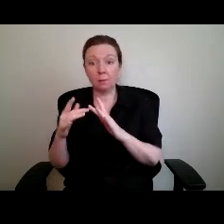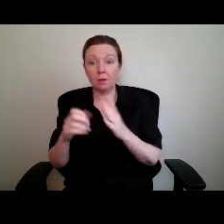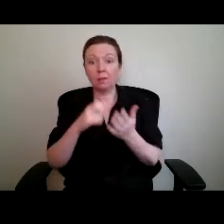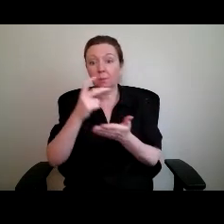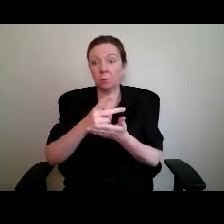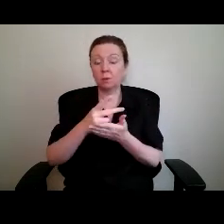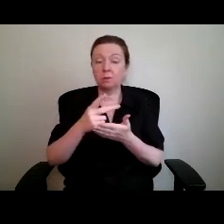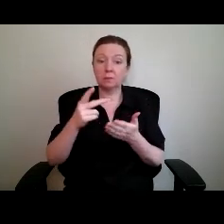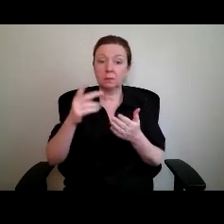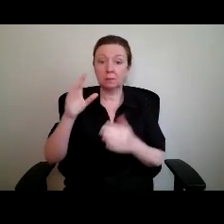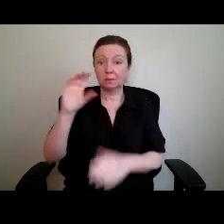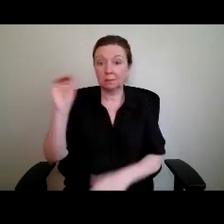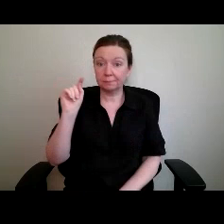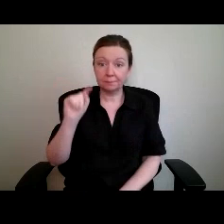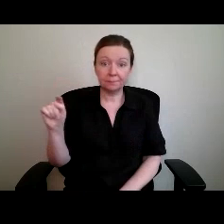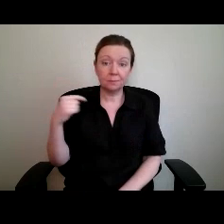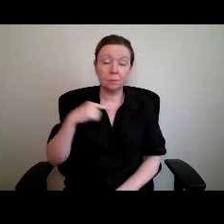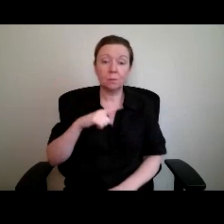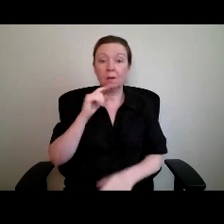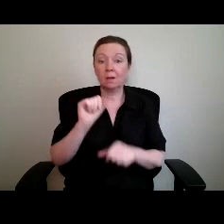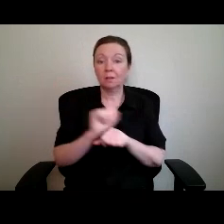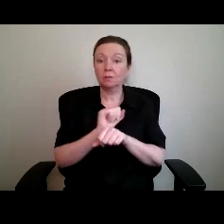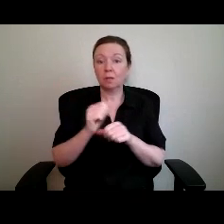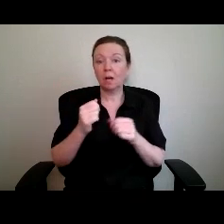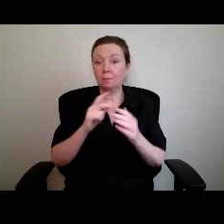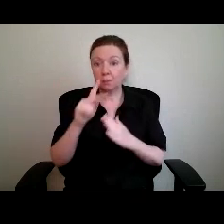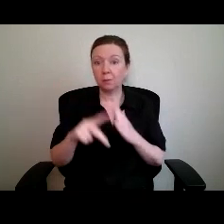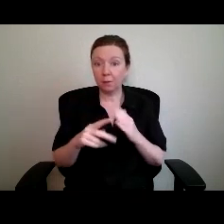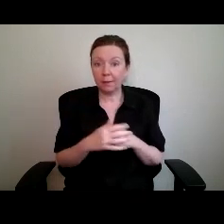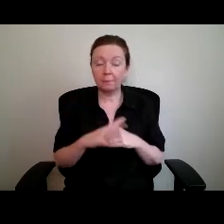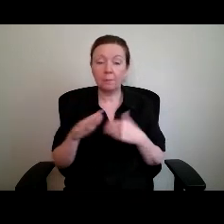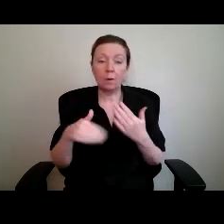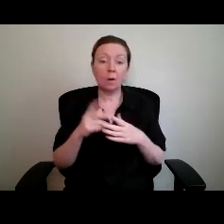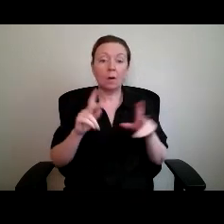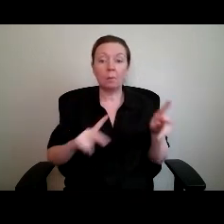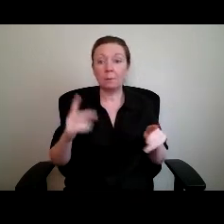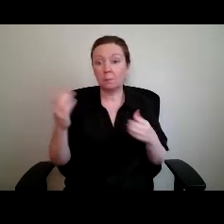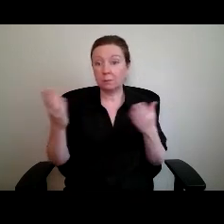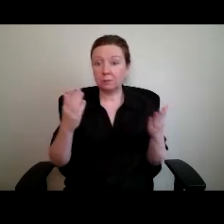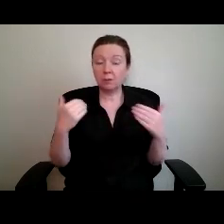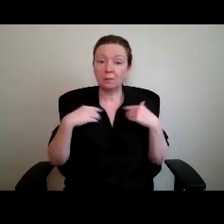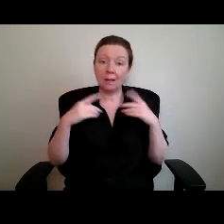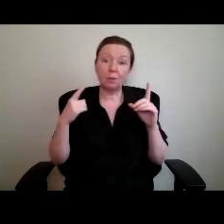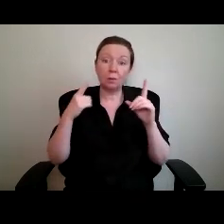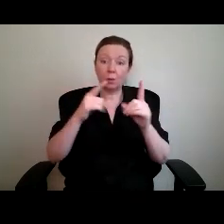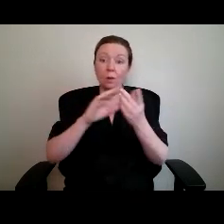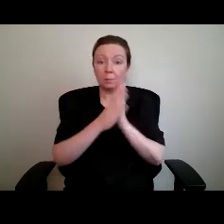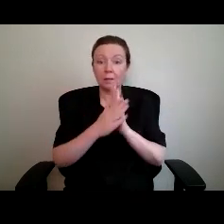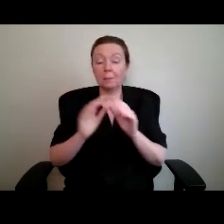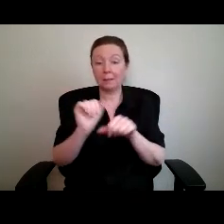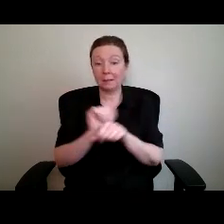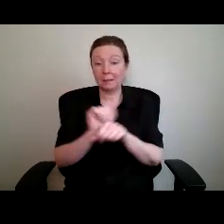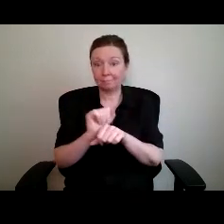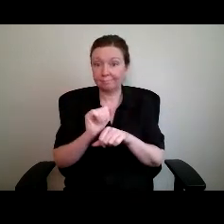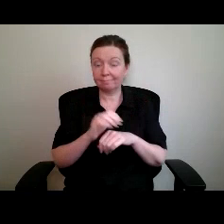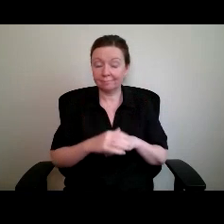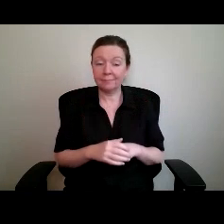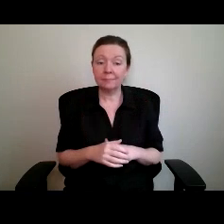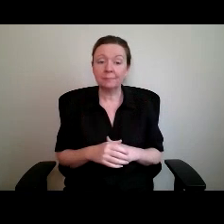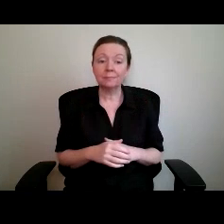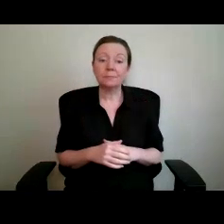vendors. So essentially, we are a jobs program. All individuals we serve have a goal of becoming employed,